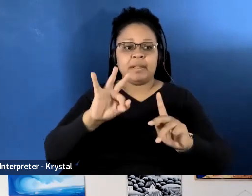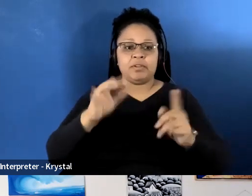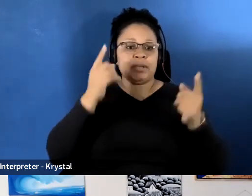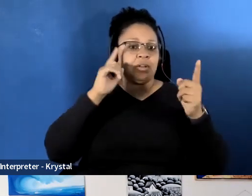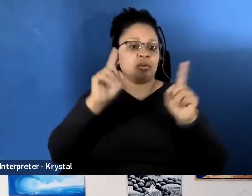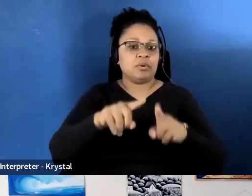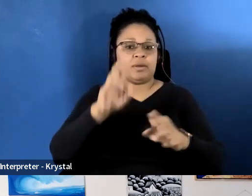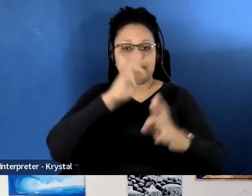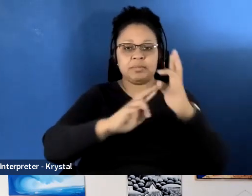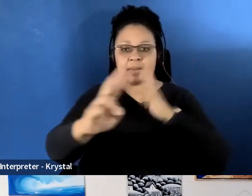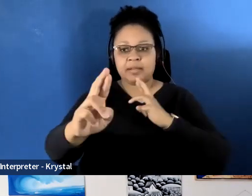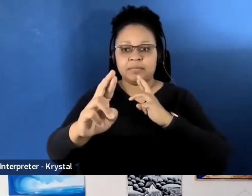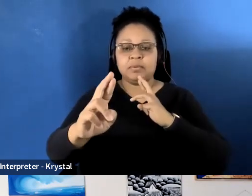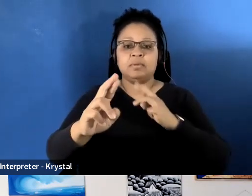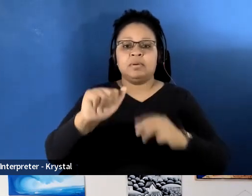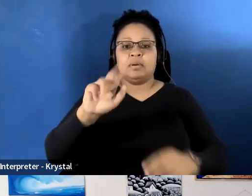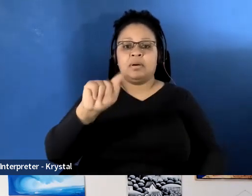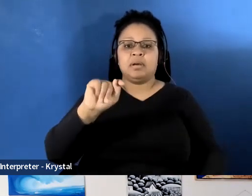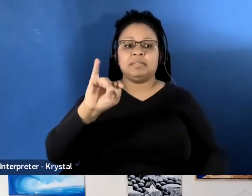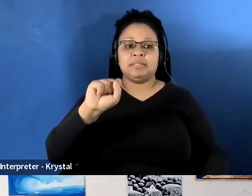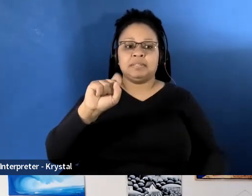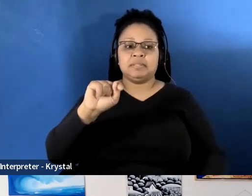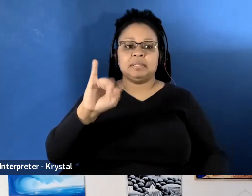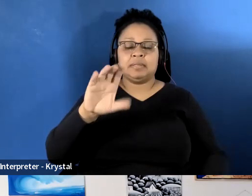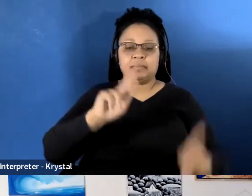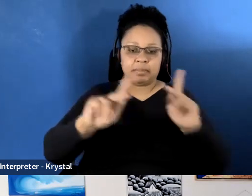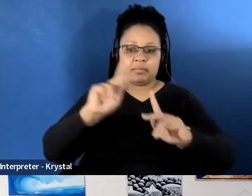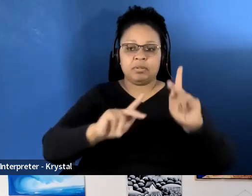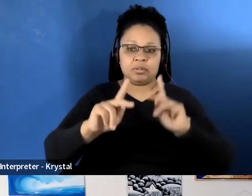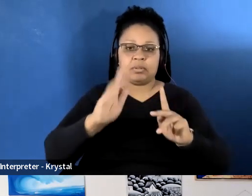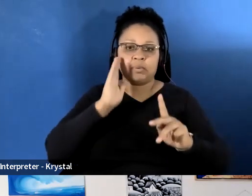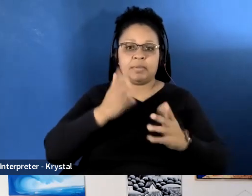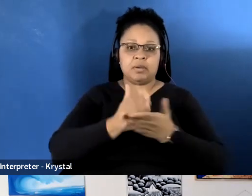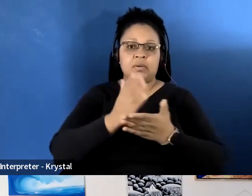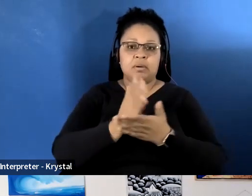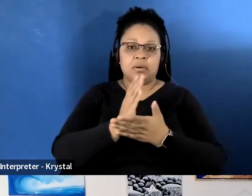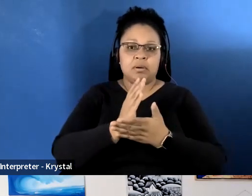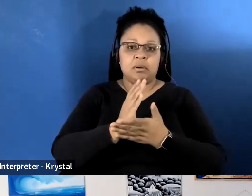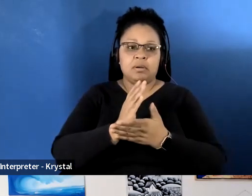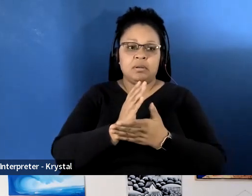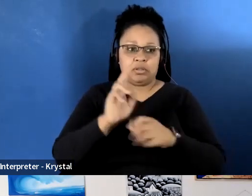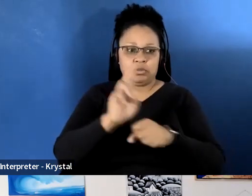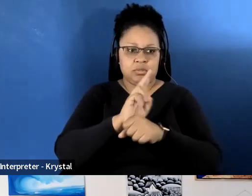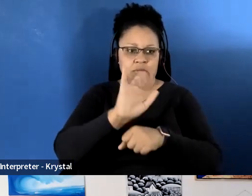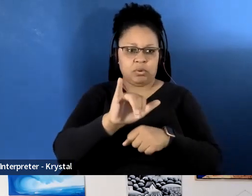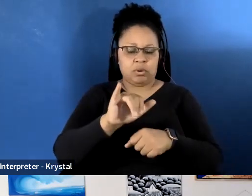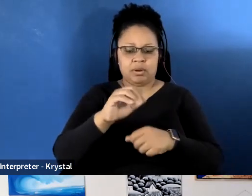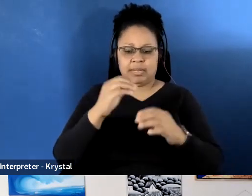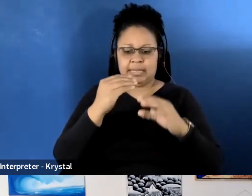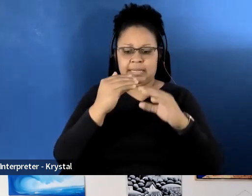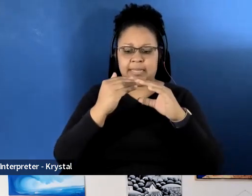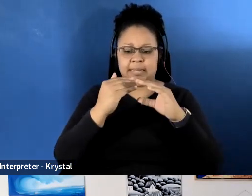like respectful to autistic people, I think it should be okay. Okay, and would that be using your email,